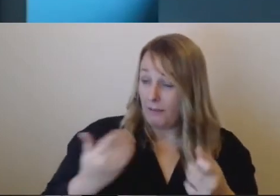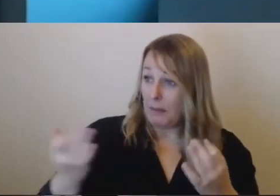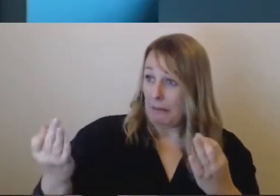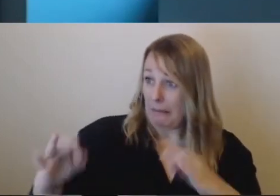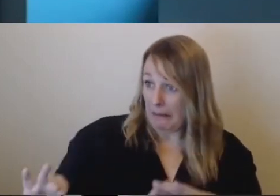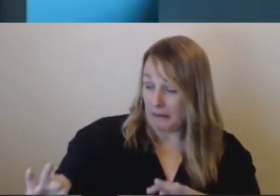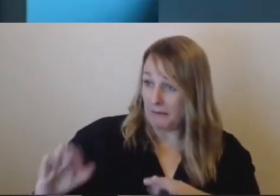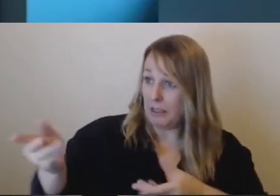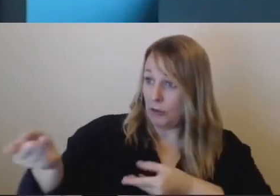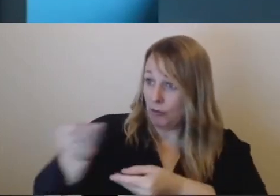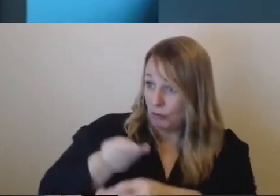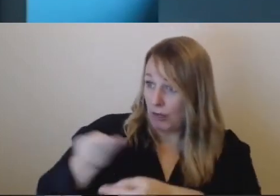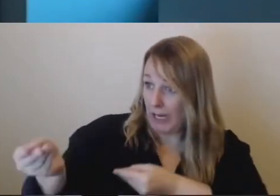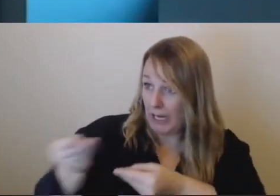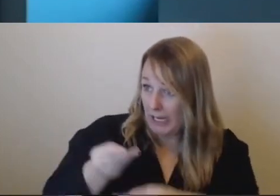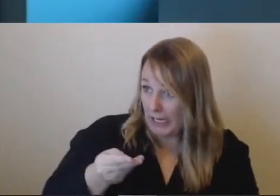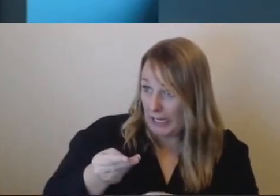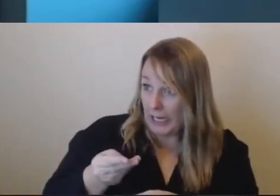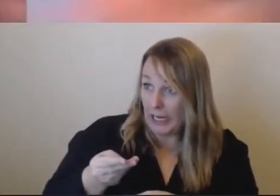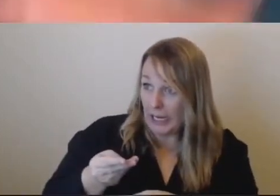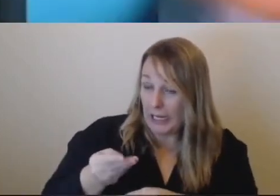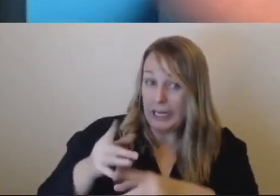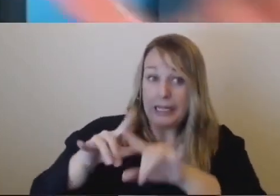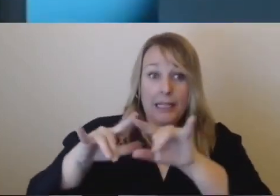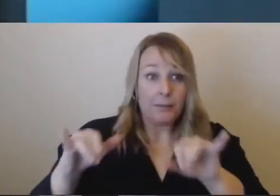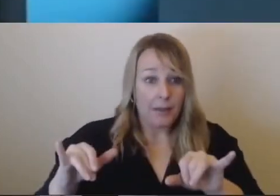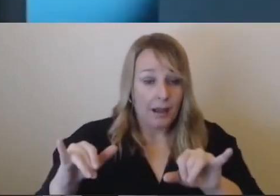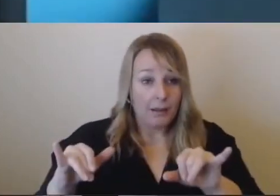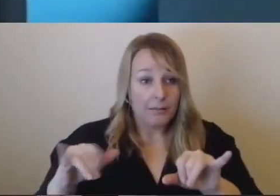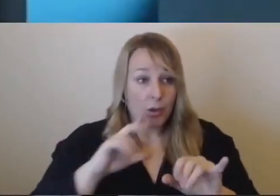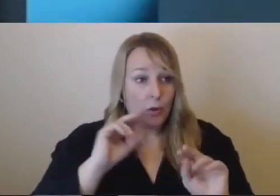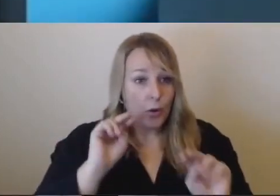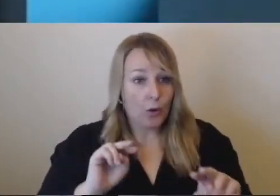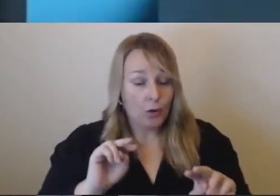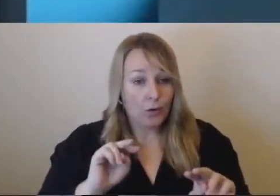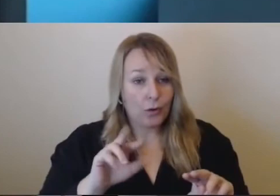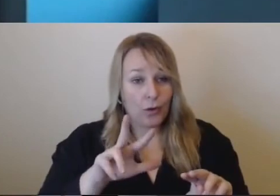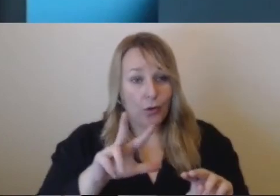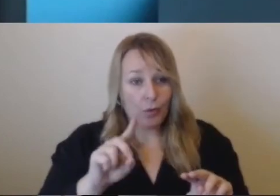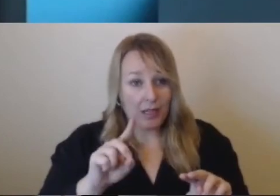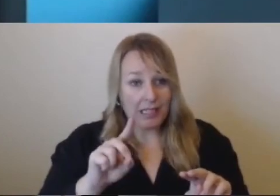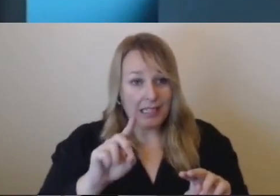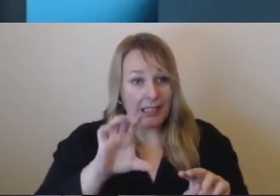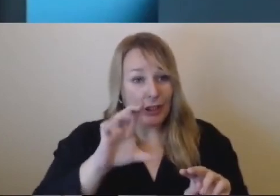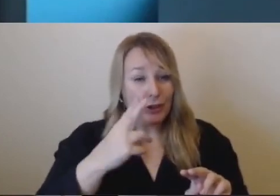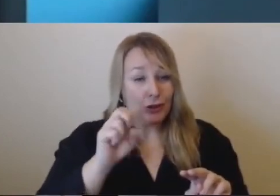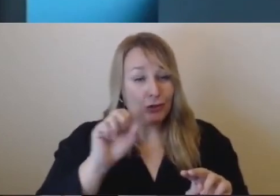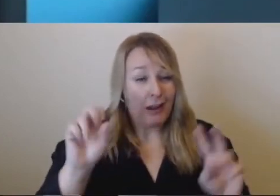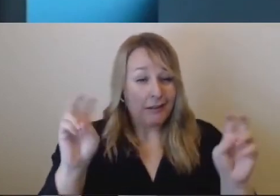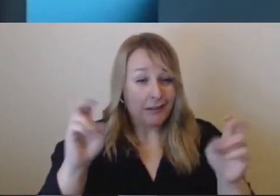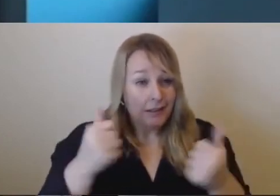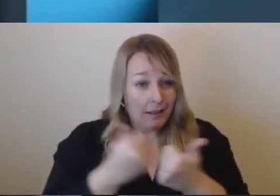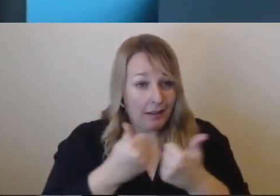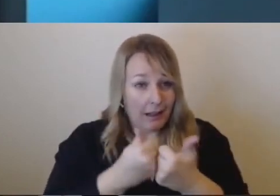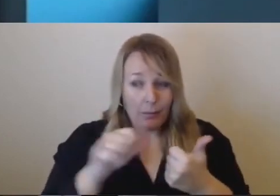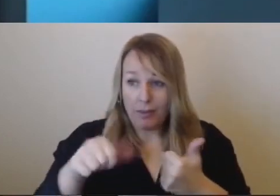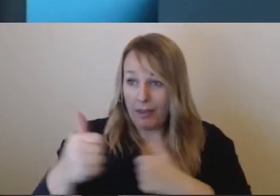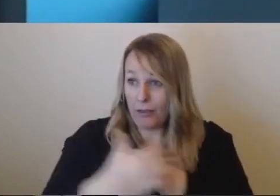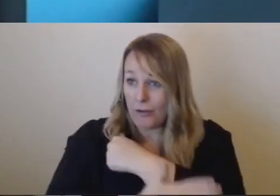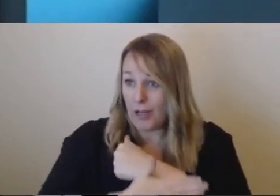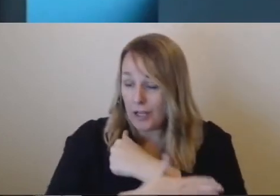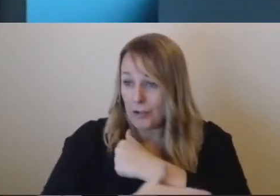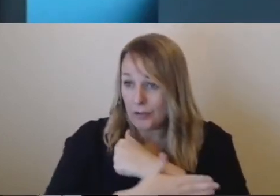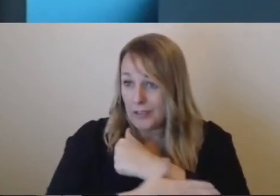bilateral relationships, and to be doing that simultaneously in a kind of three-dimensional chess in your relations with other countries and within